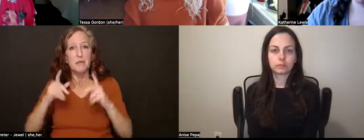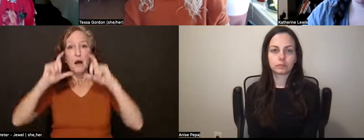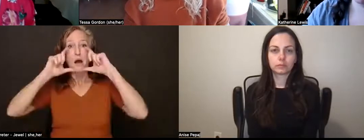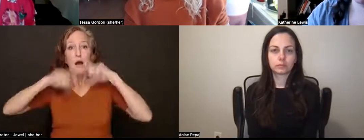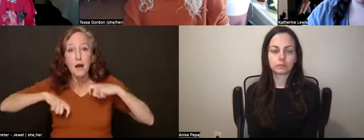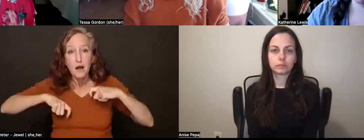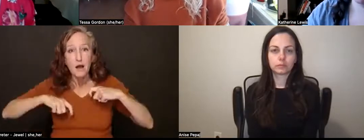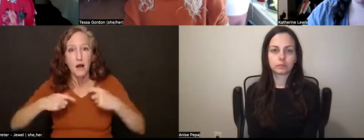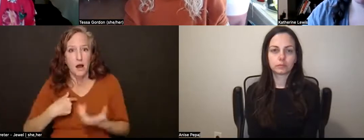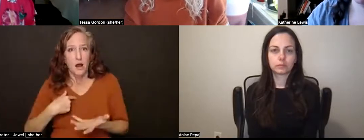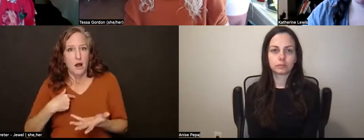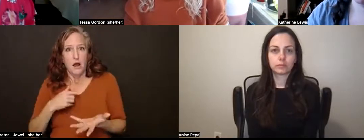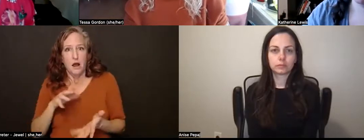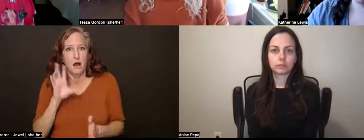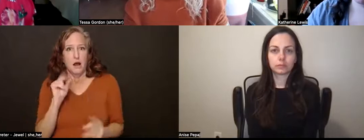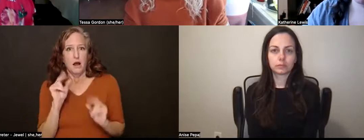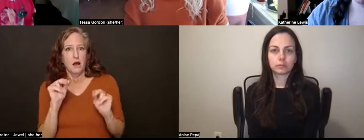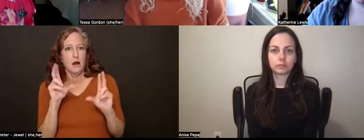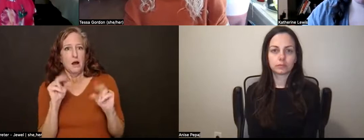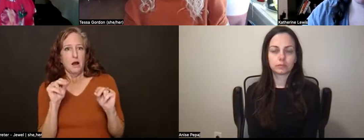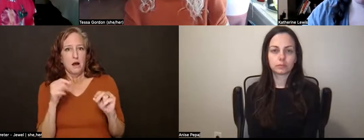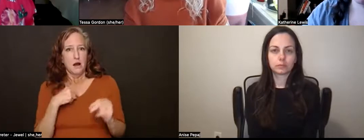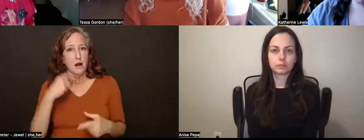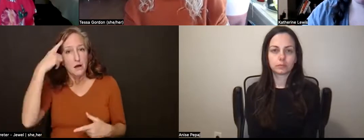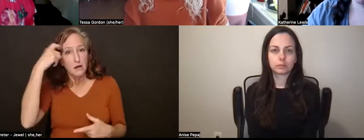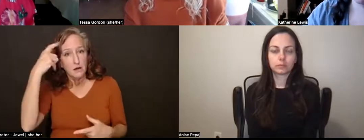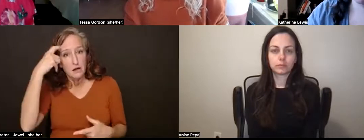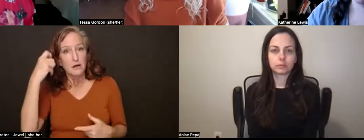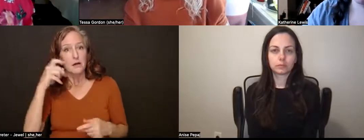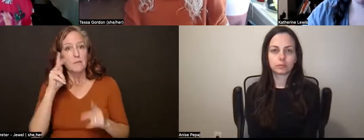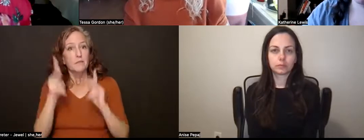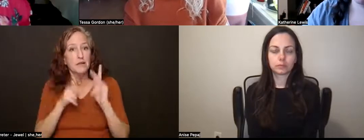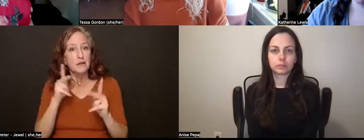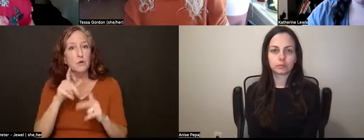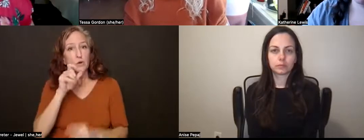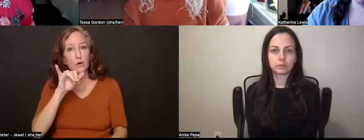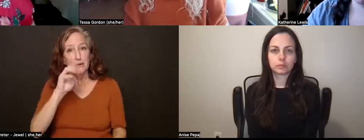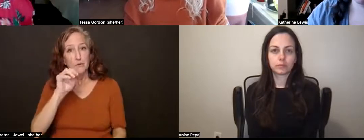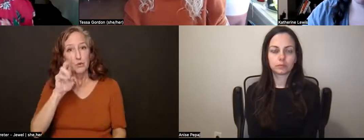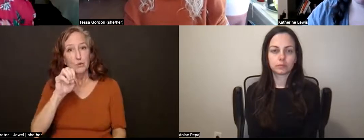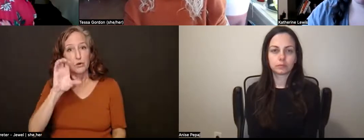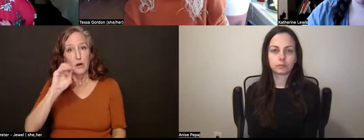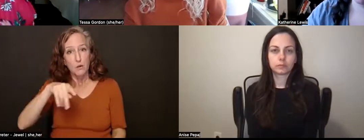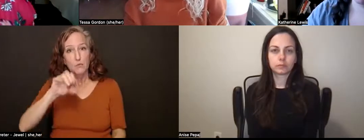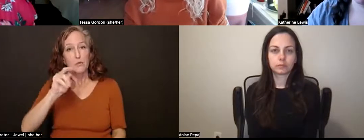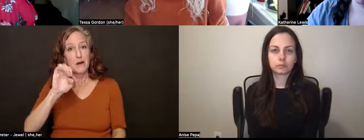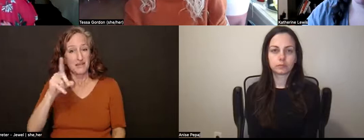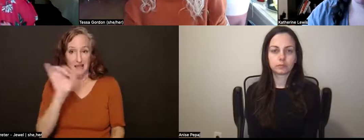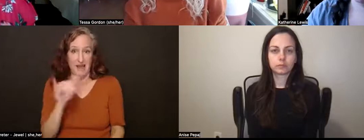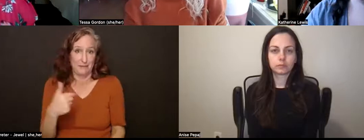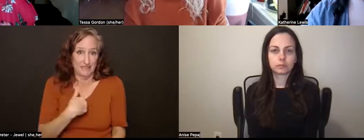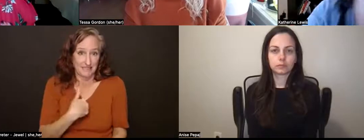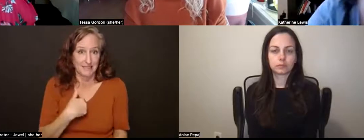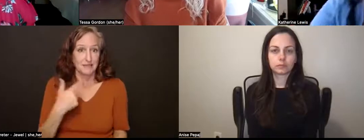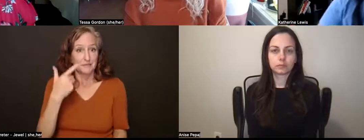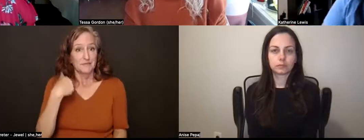was gasping, because I suspected that the patients who were immunocompromised, like myself, because I happened to be